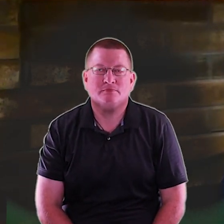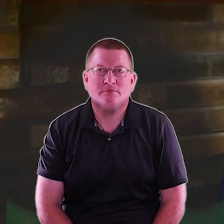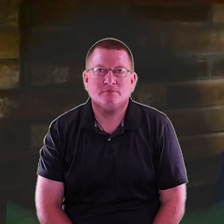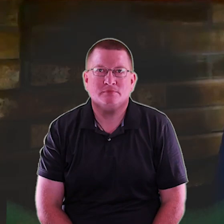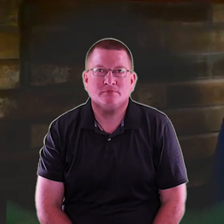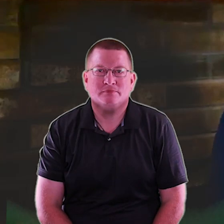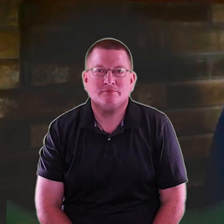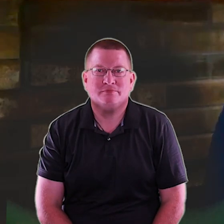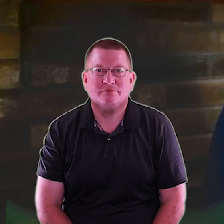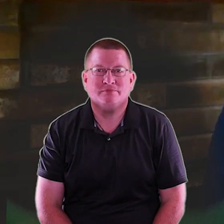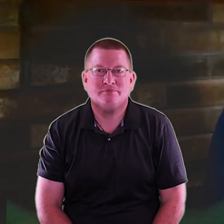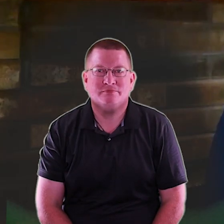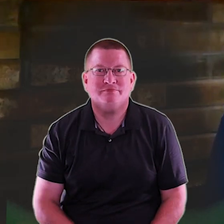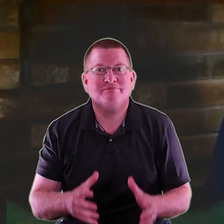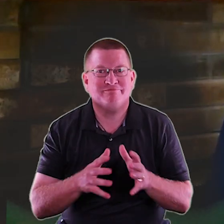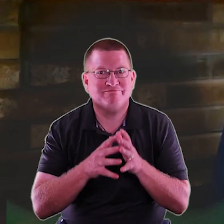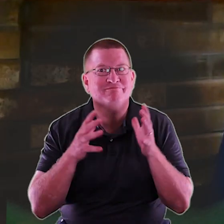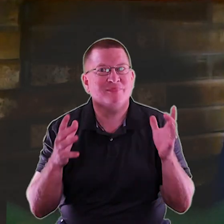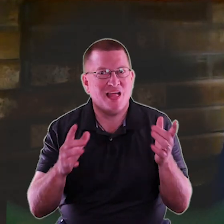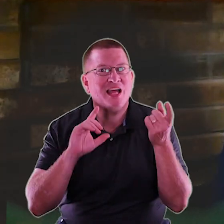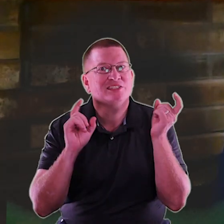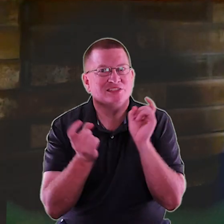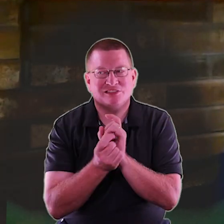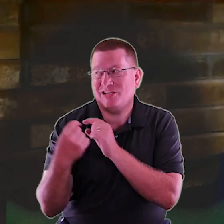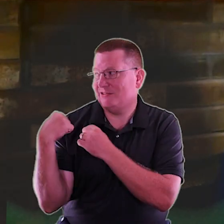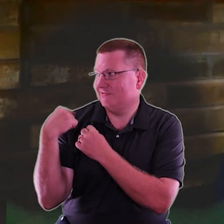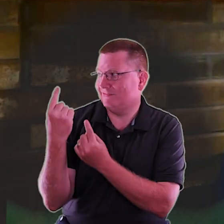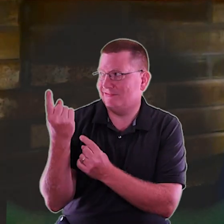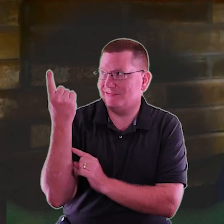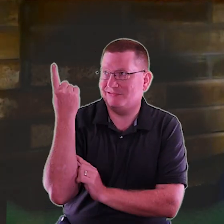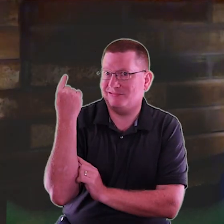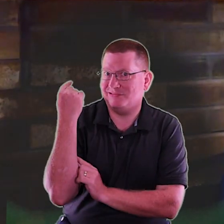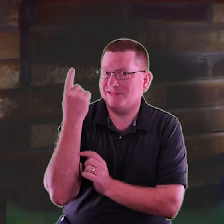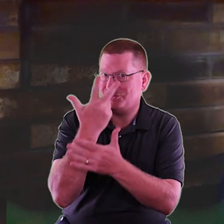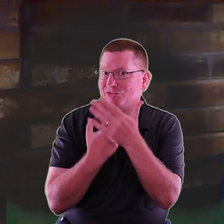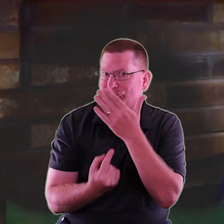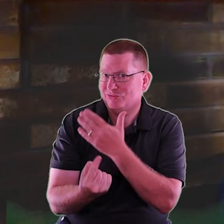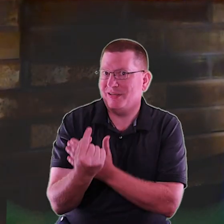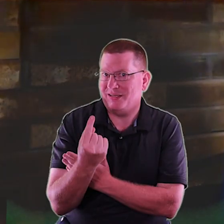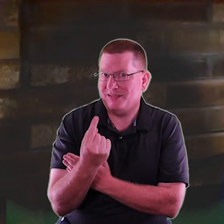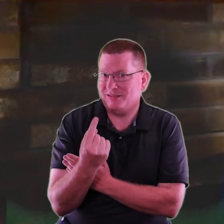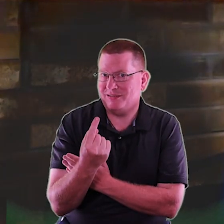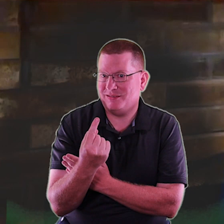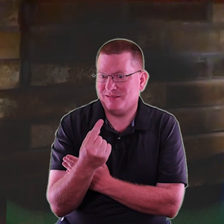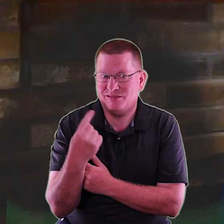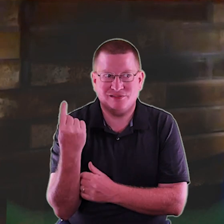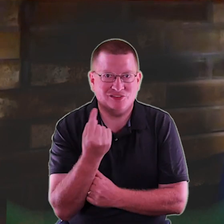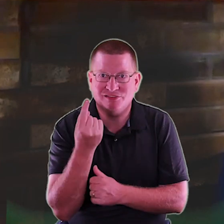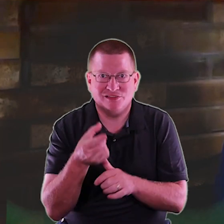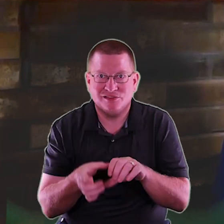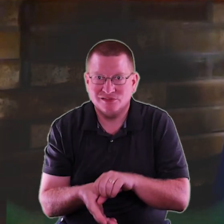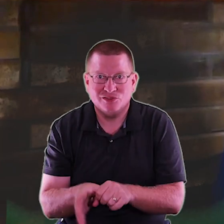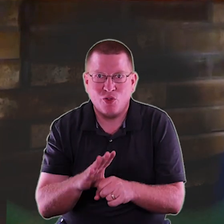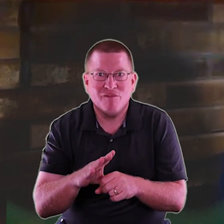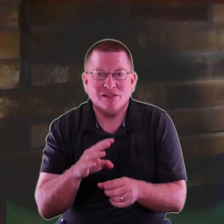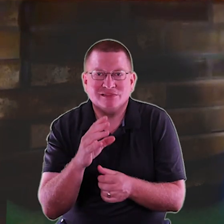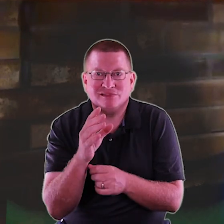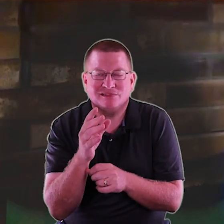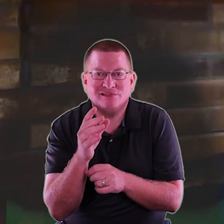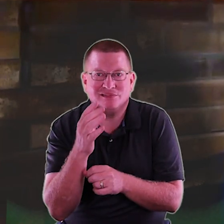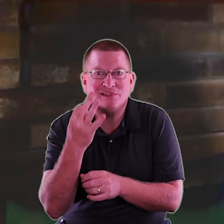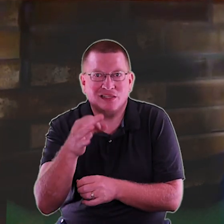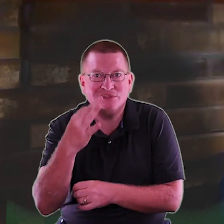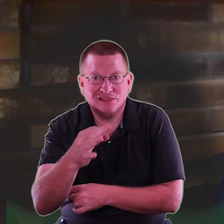Well, a lot has changed since last Trinity Sunday. Not just the COVID-19 pandemic under which we